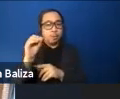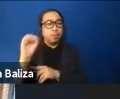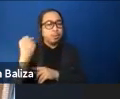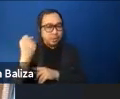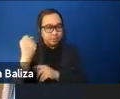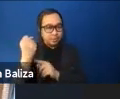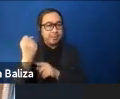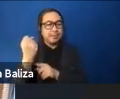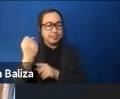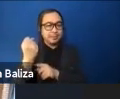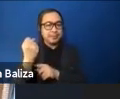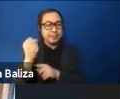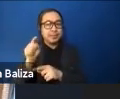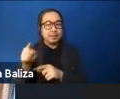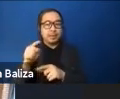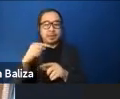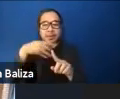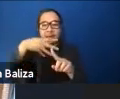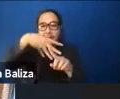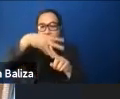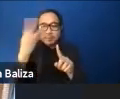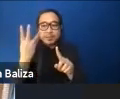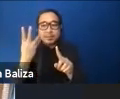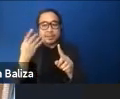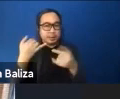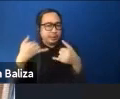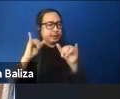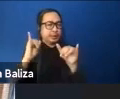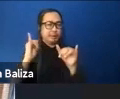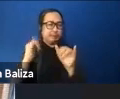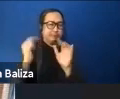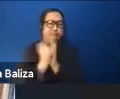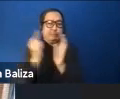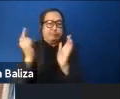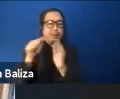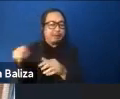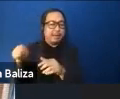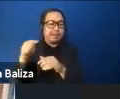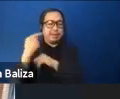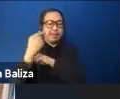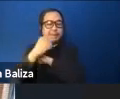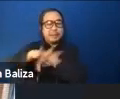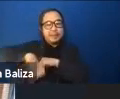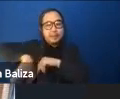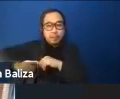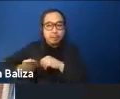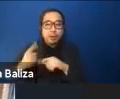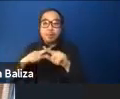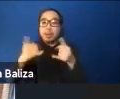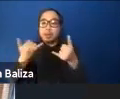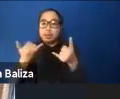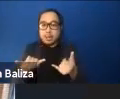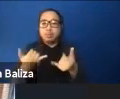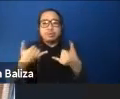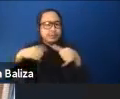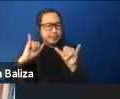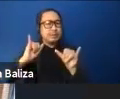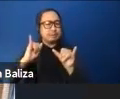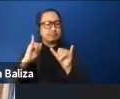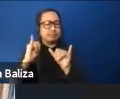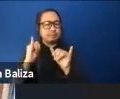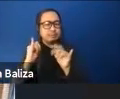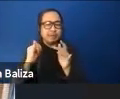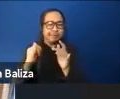the LGBT are still the taboo. Right now it's still the taboo, but at the time there was not much discussion on being LGBT and